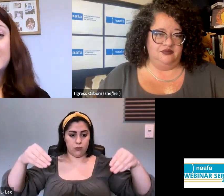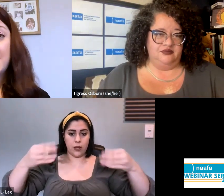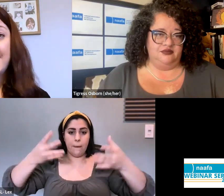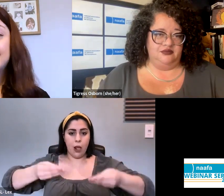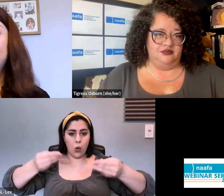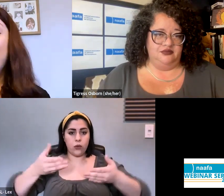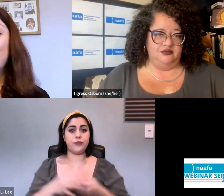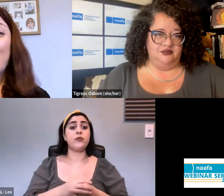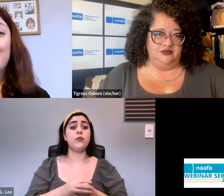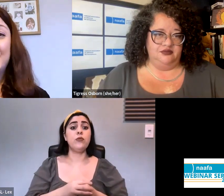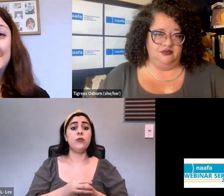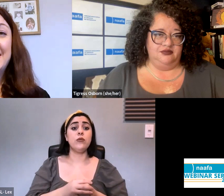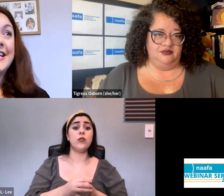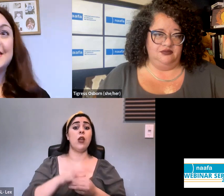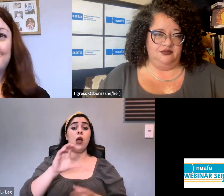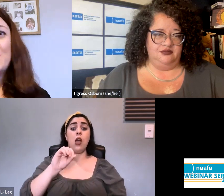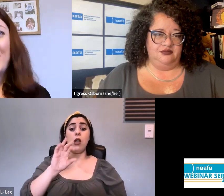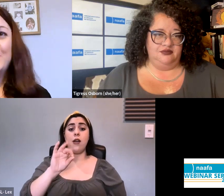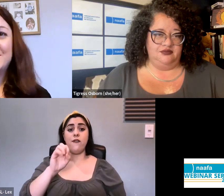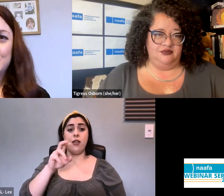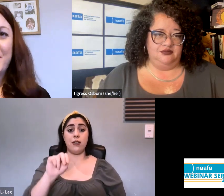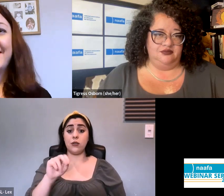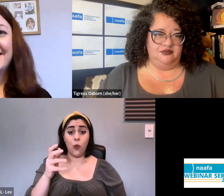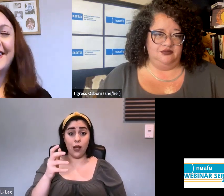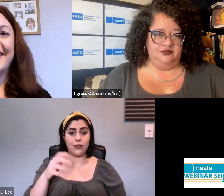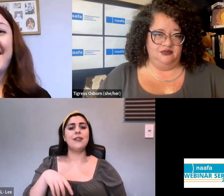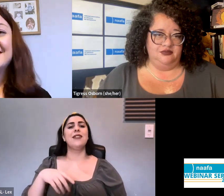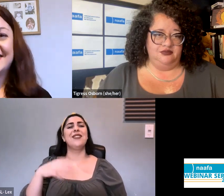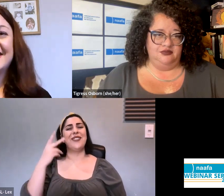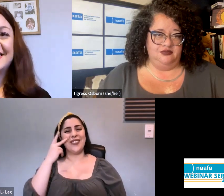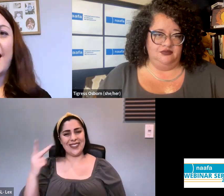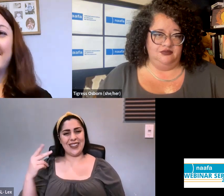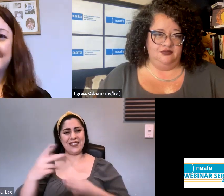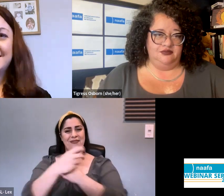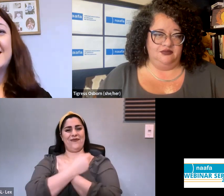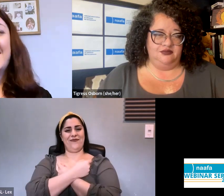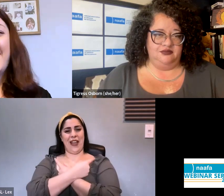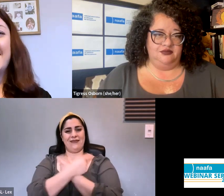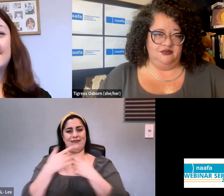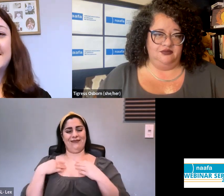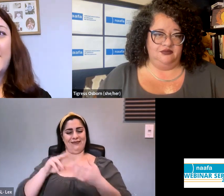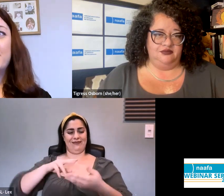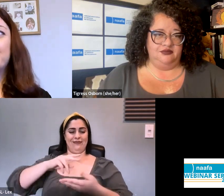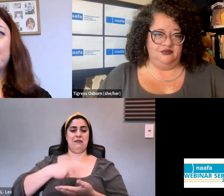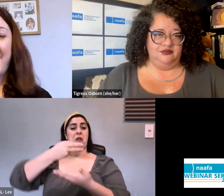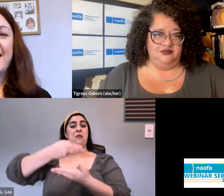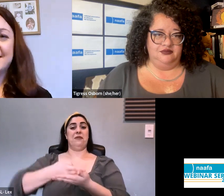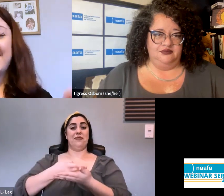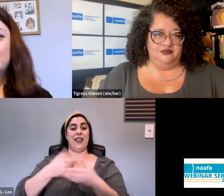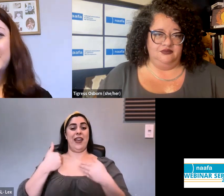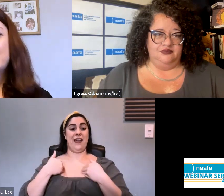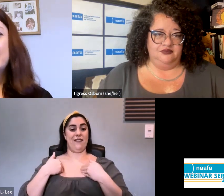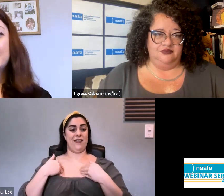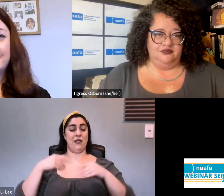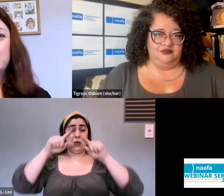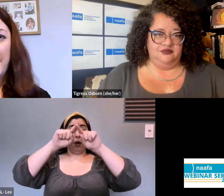got 4 sides. A coffin is what you see Dracula in. It has 6 sides and has